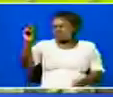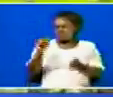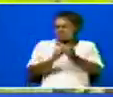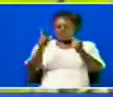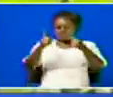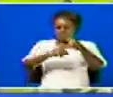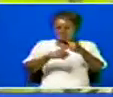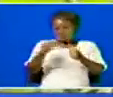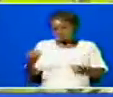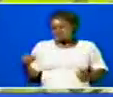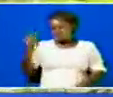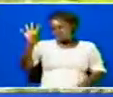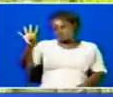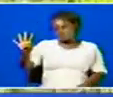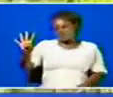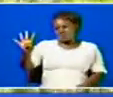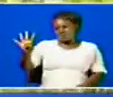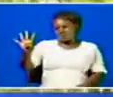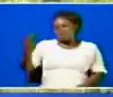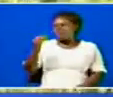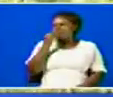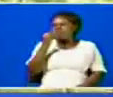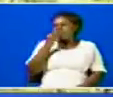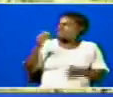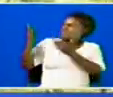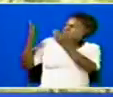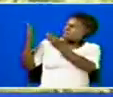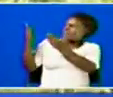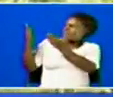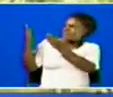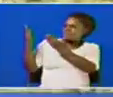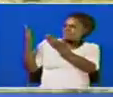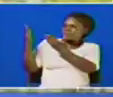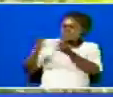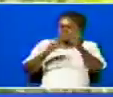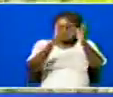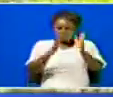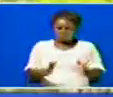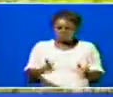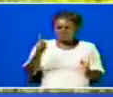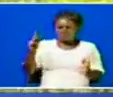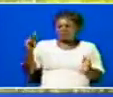2016, four children died in the county after eating the poisonous cassava. Kevin Ogutu, KTN News.